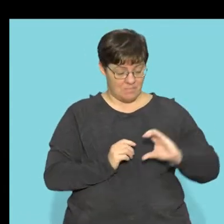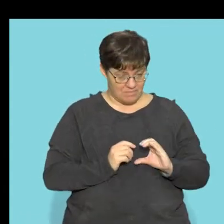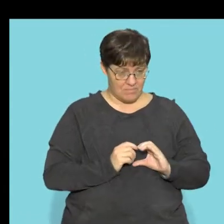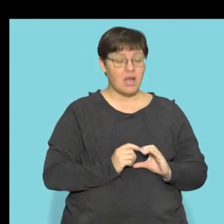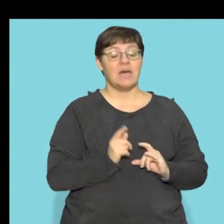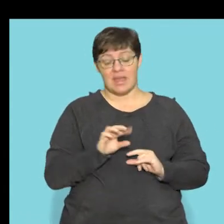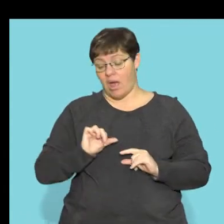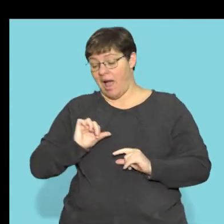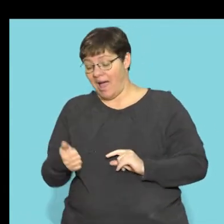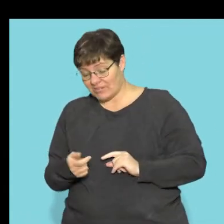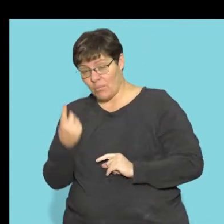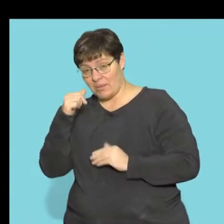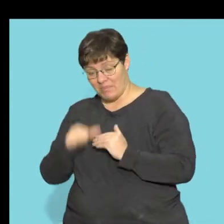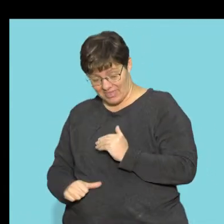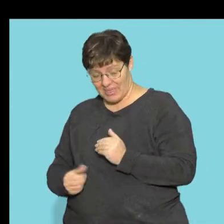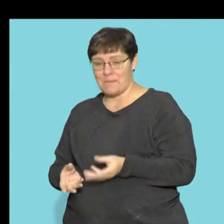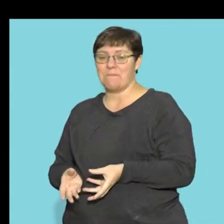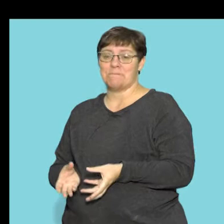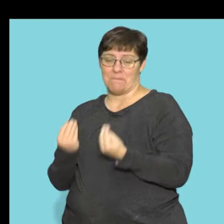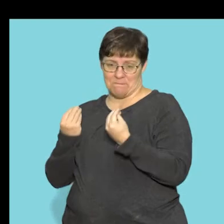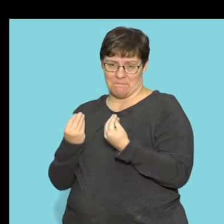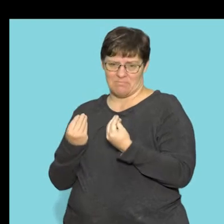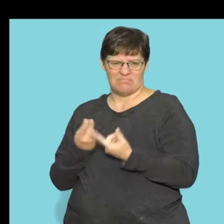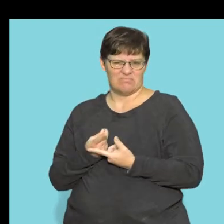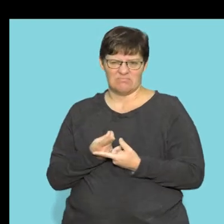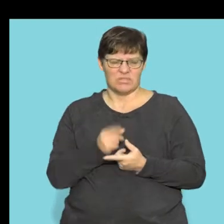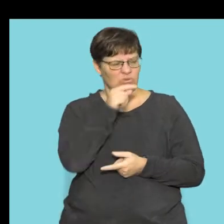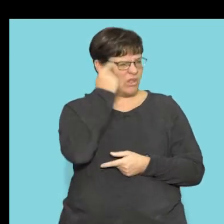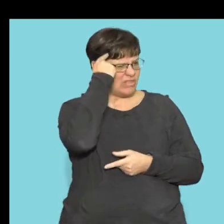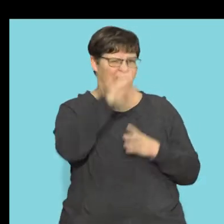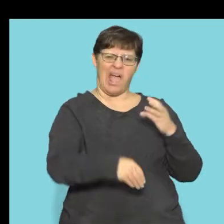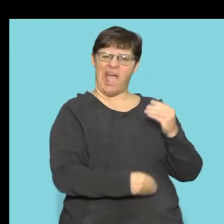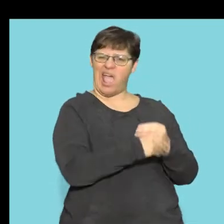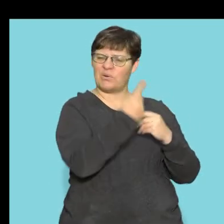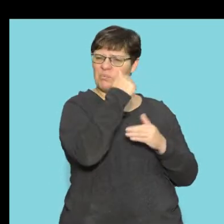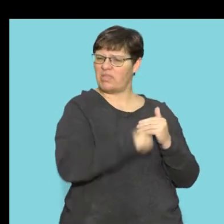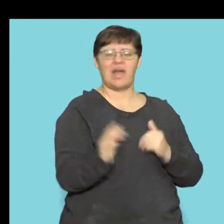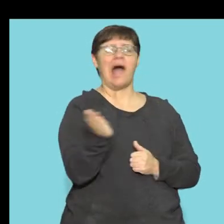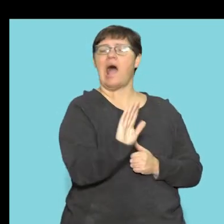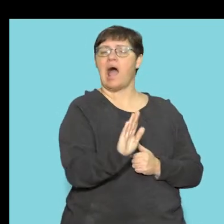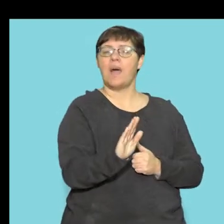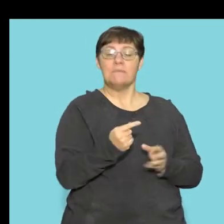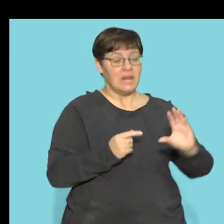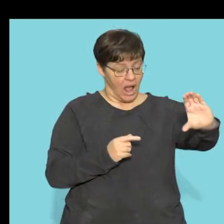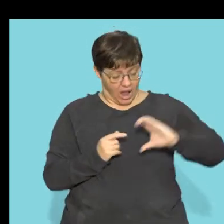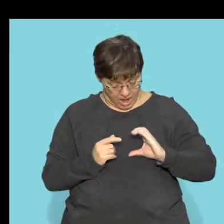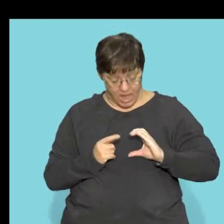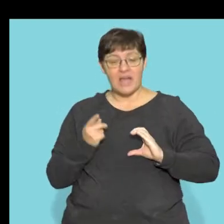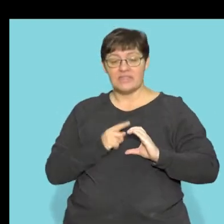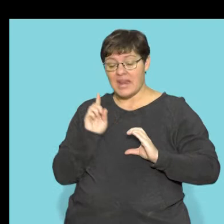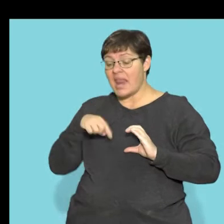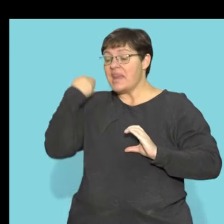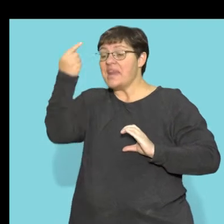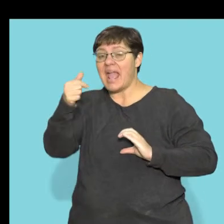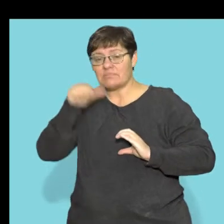after the loan was drawn. Now, also, this has been something that has been confusing a lot of people over the past years